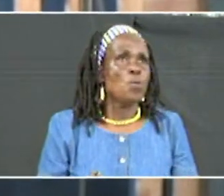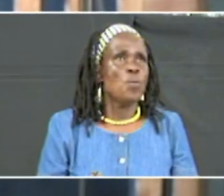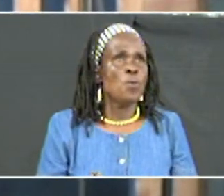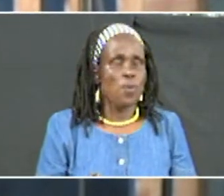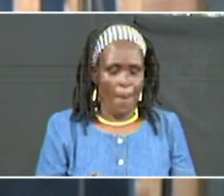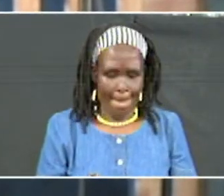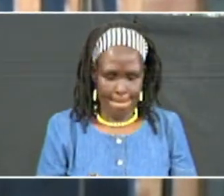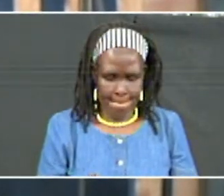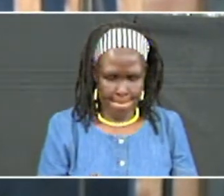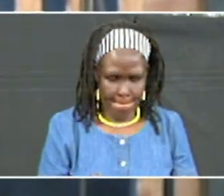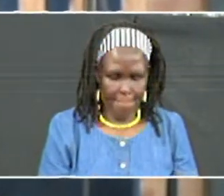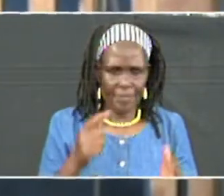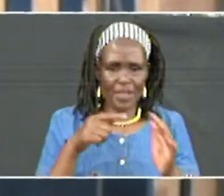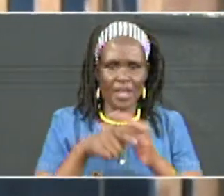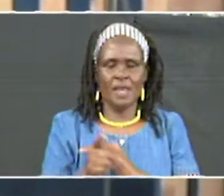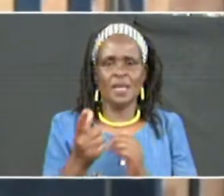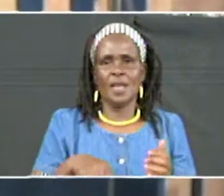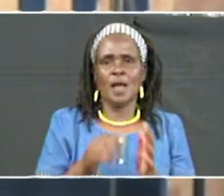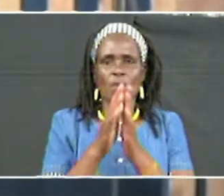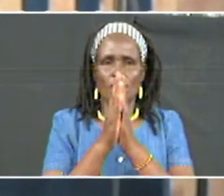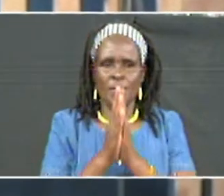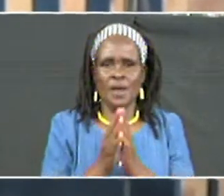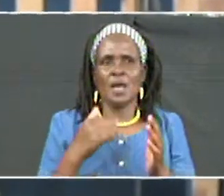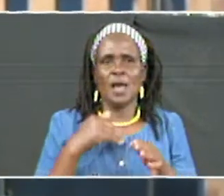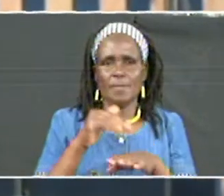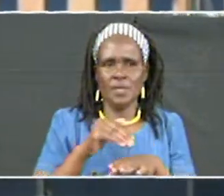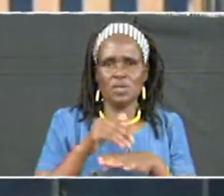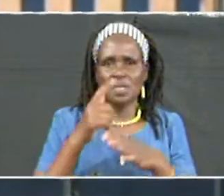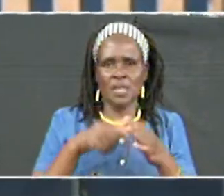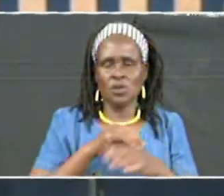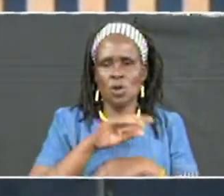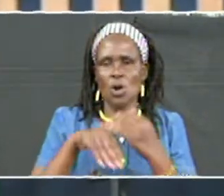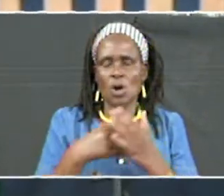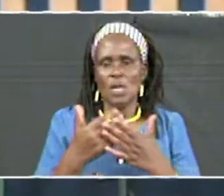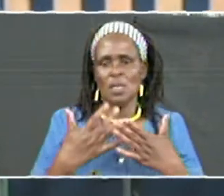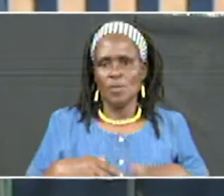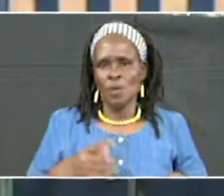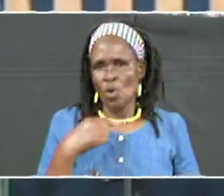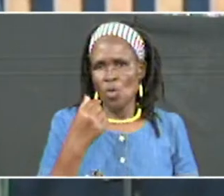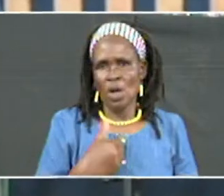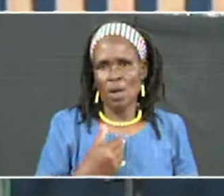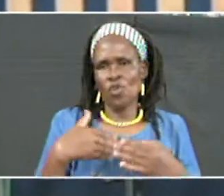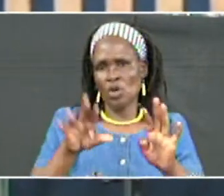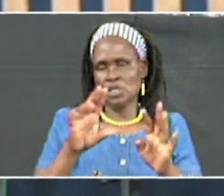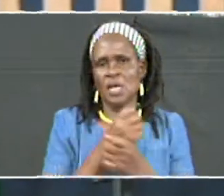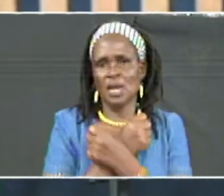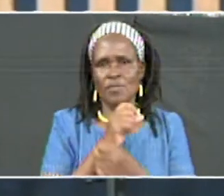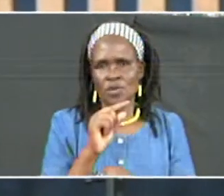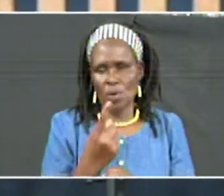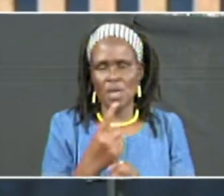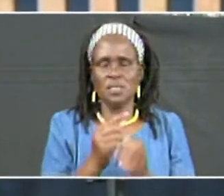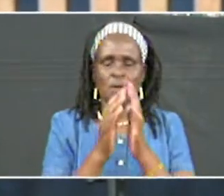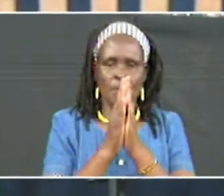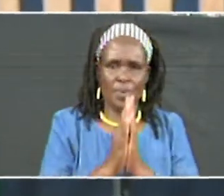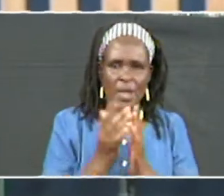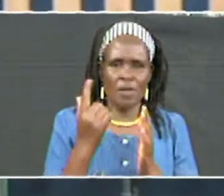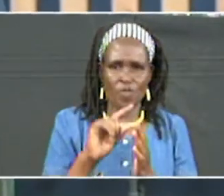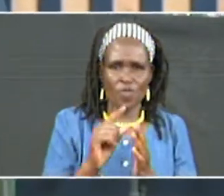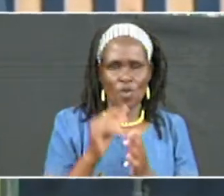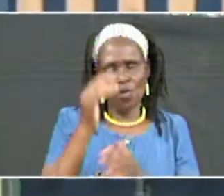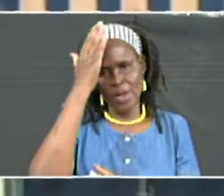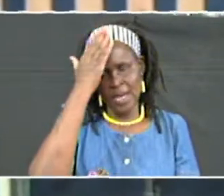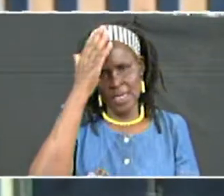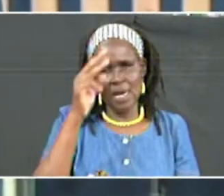In our prayers, I mentioned about those that are bereaved in our midst. Pray for Elder